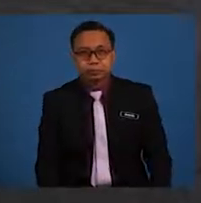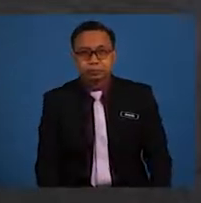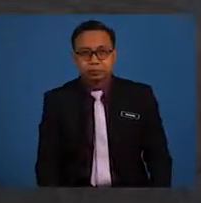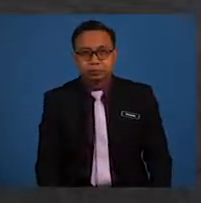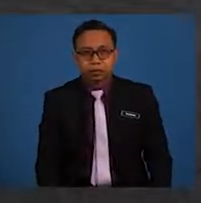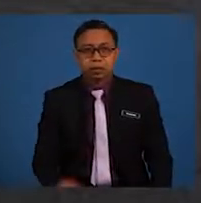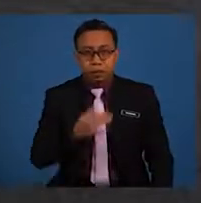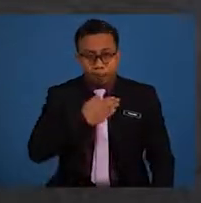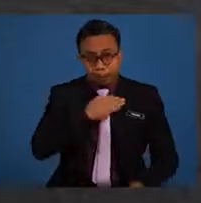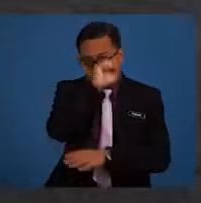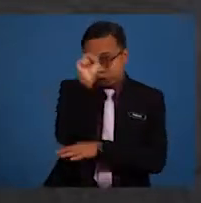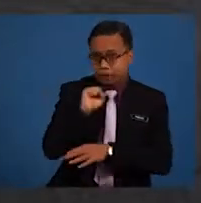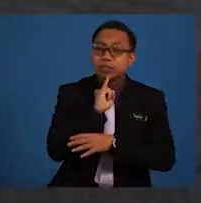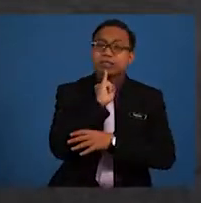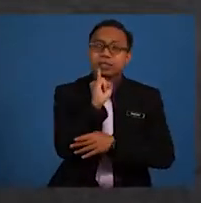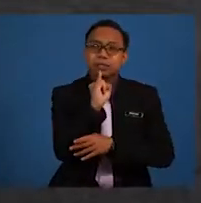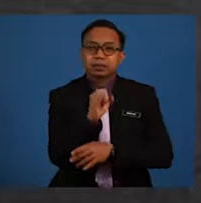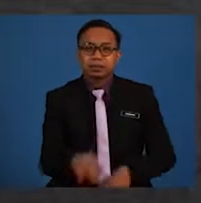My question to you